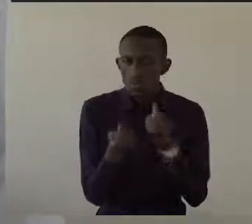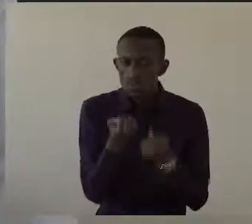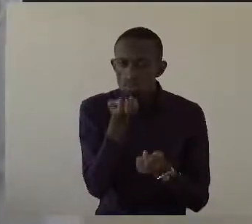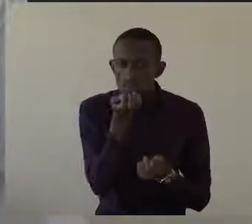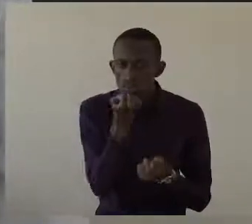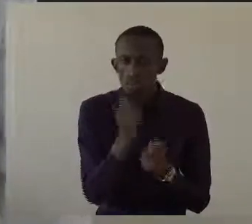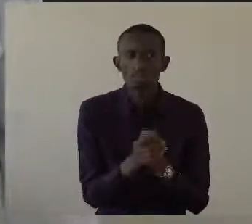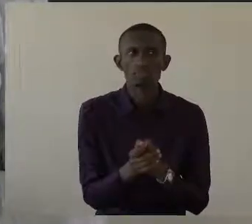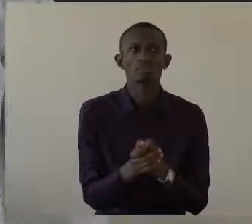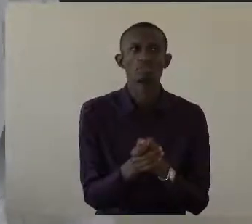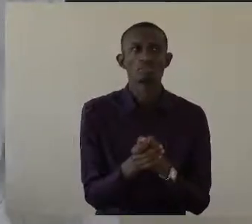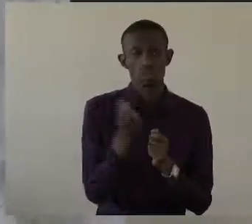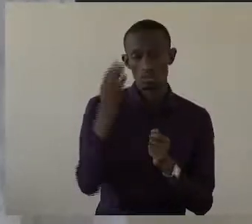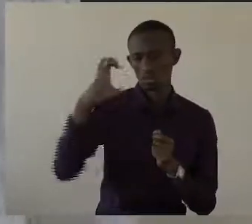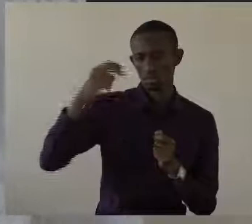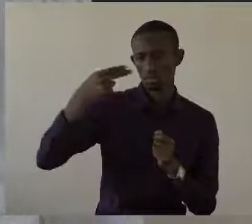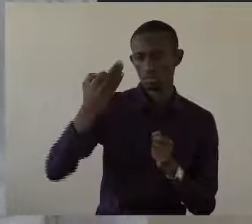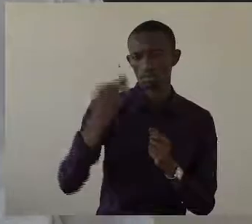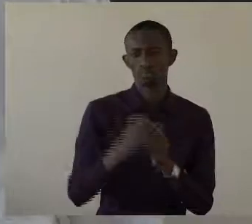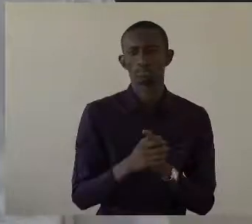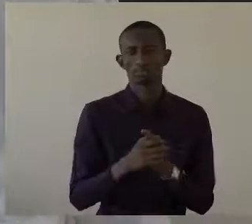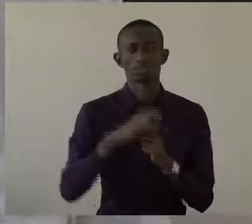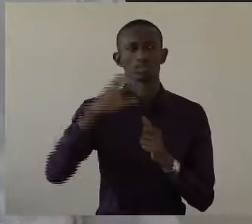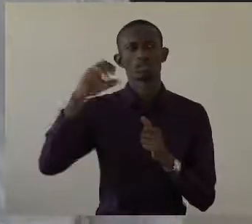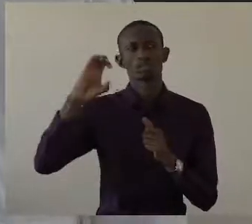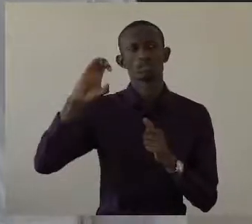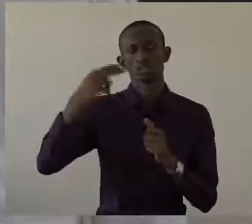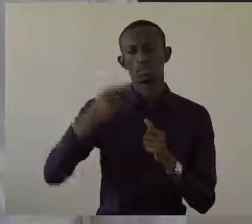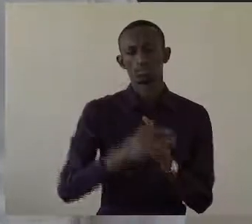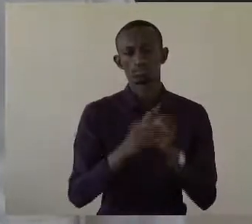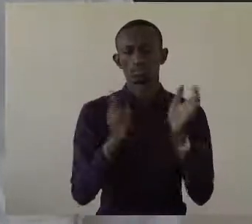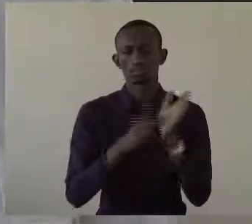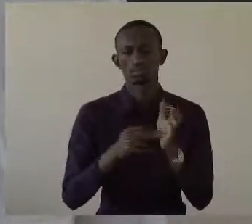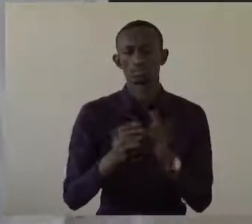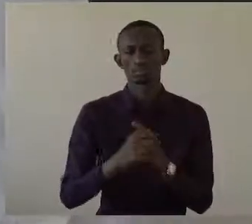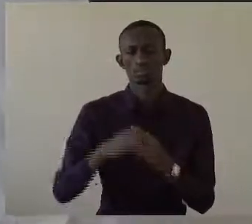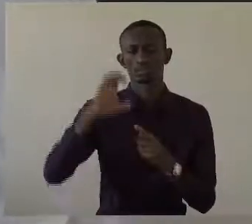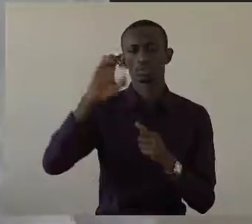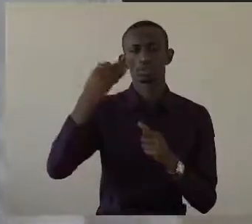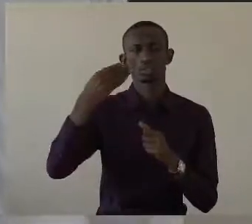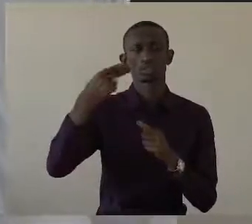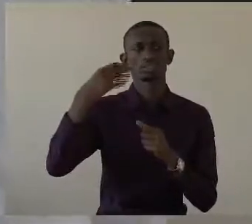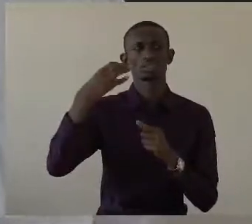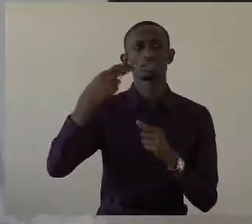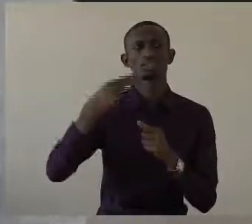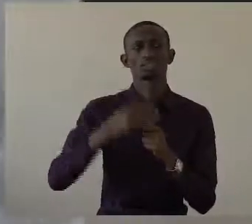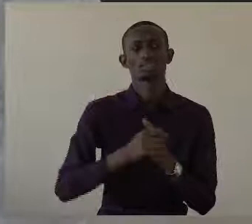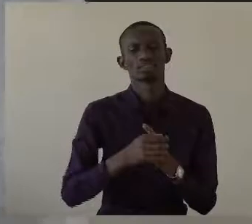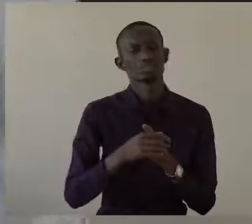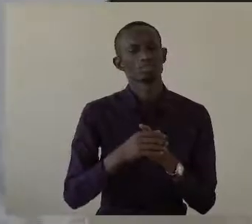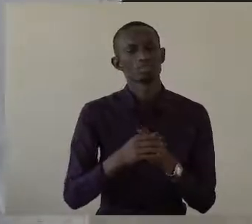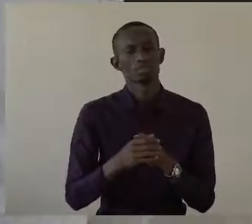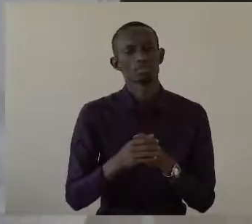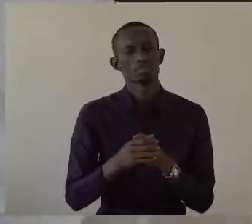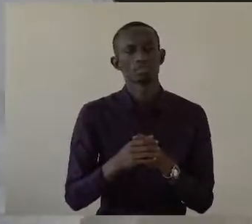CH3, CH, CH2 plus H2O. So we have the ketone. Sorry,